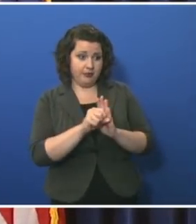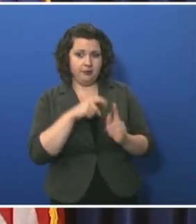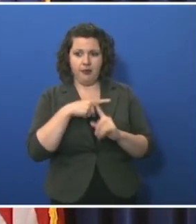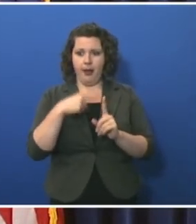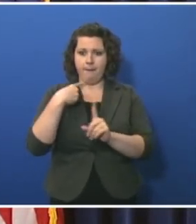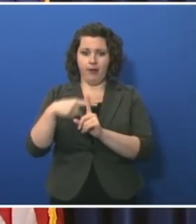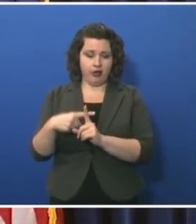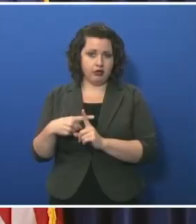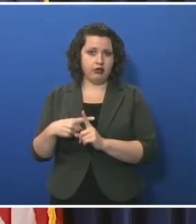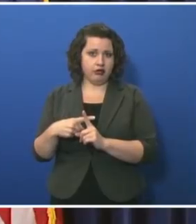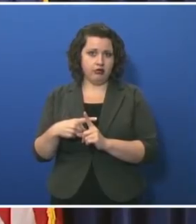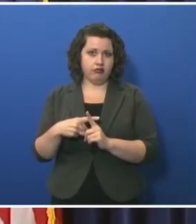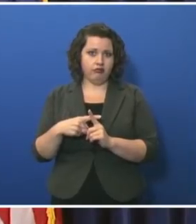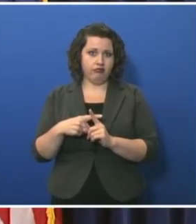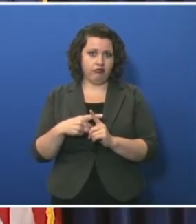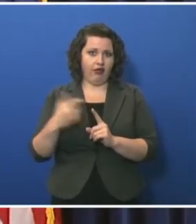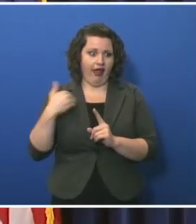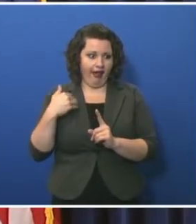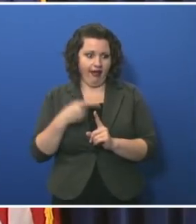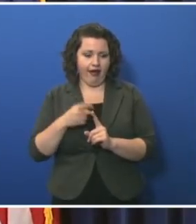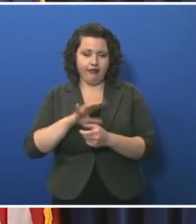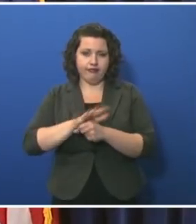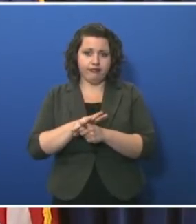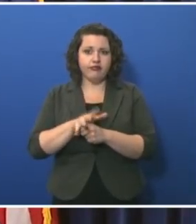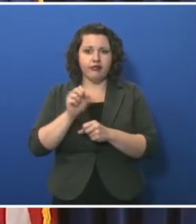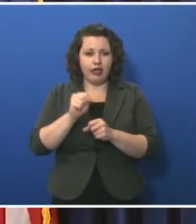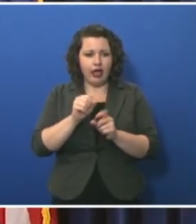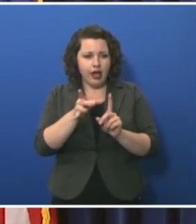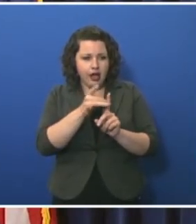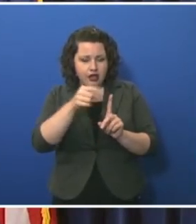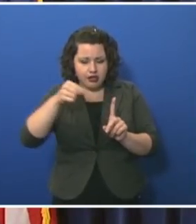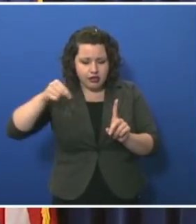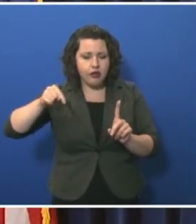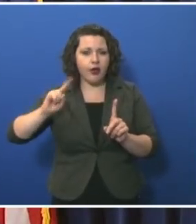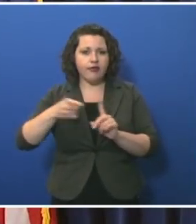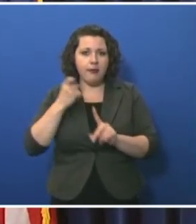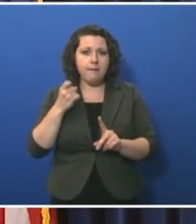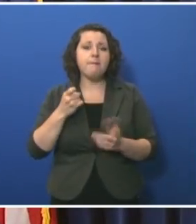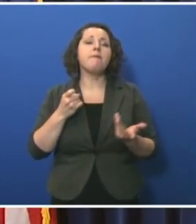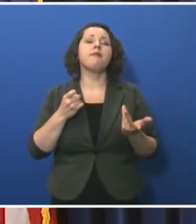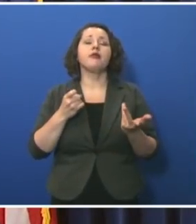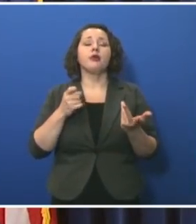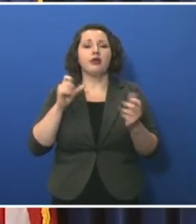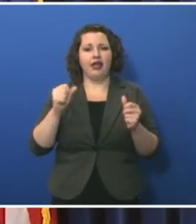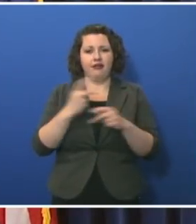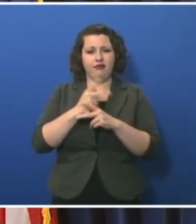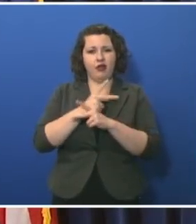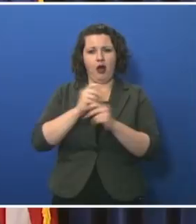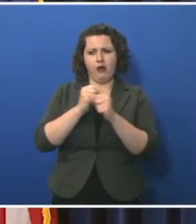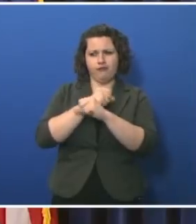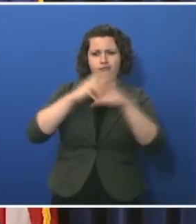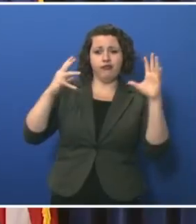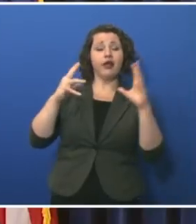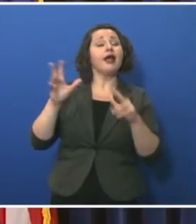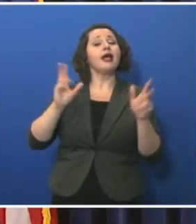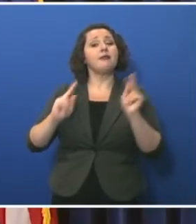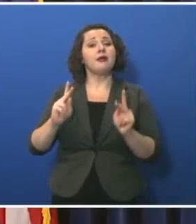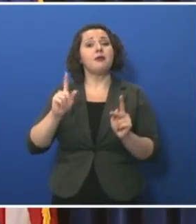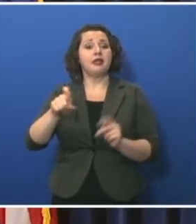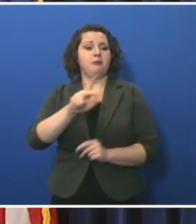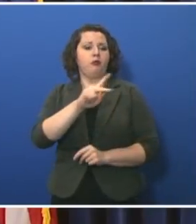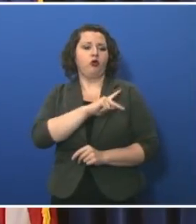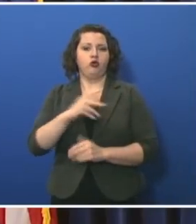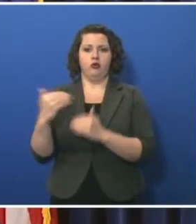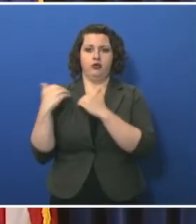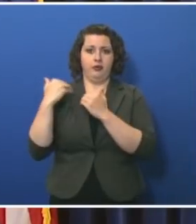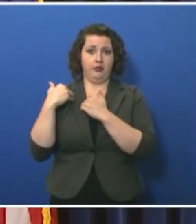case investigation and start to identify what the scope of that looks like. So, and people need to practice personal responsibility. If